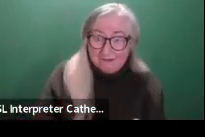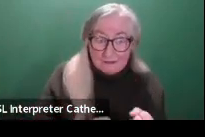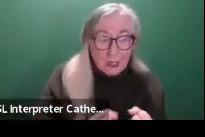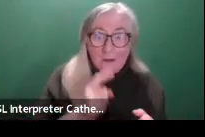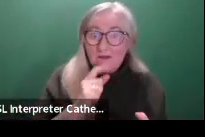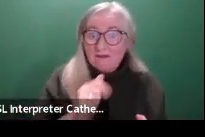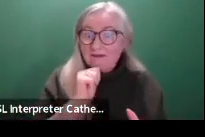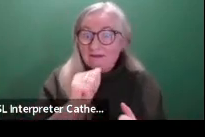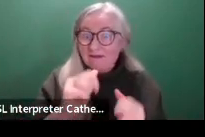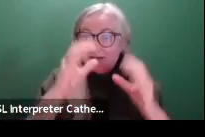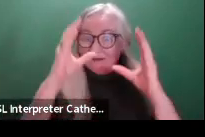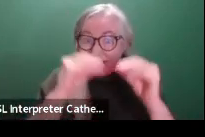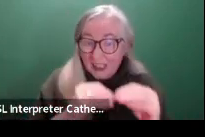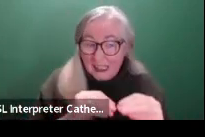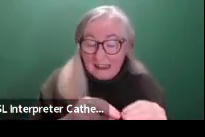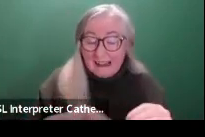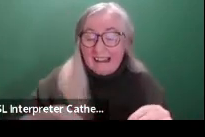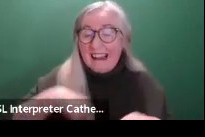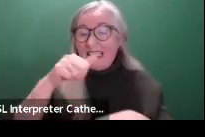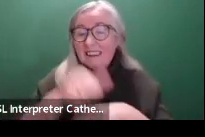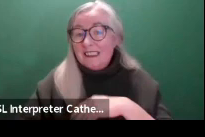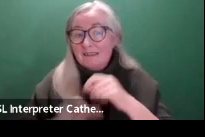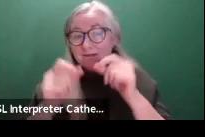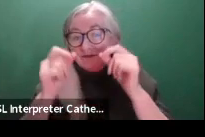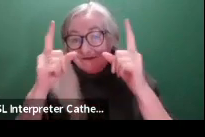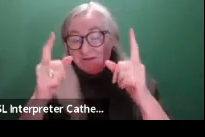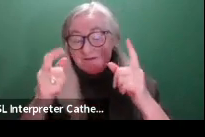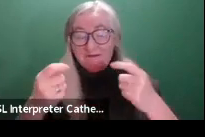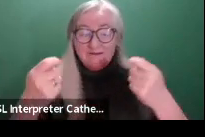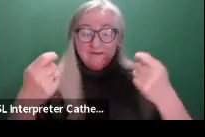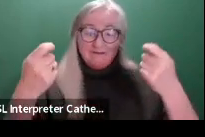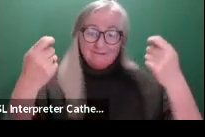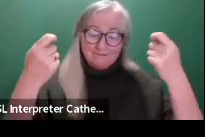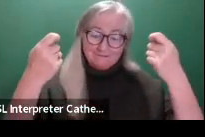sleeping. They'll wake up the next day severely fatigued.